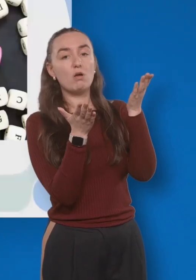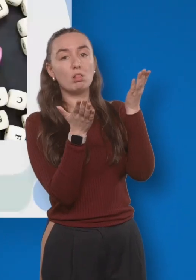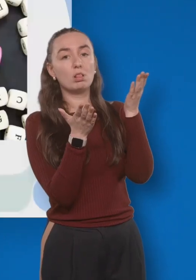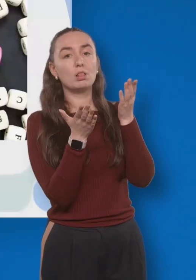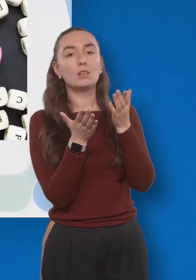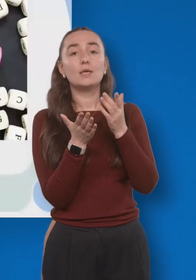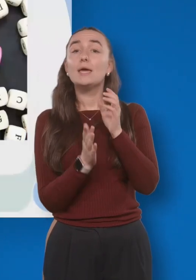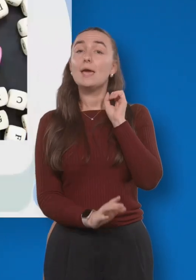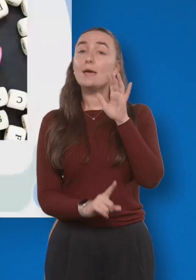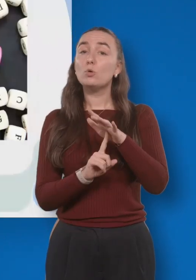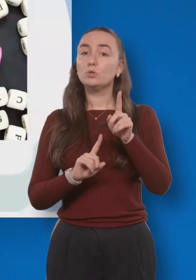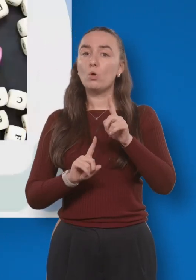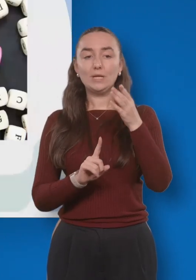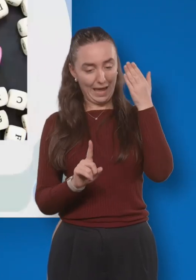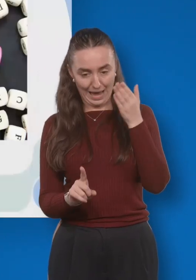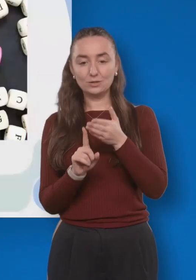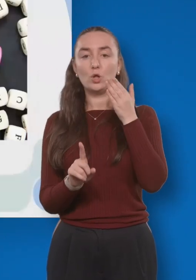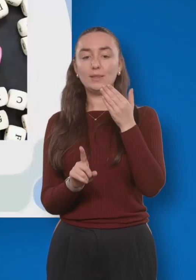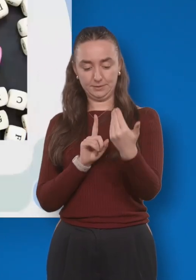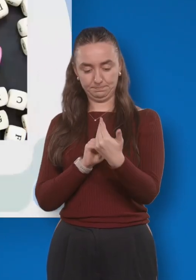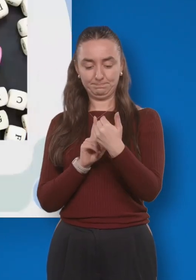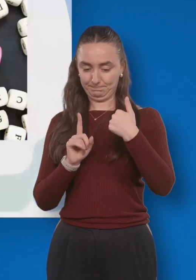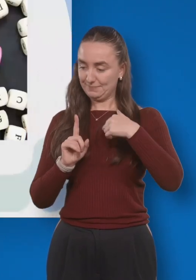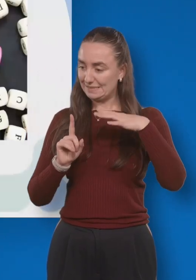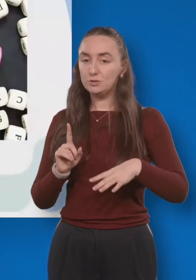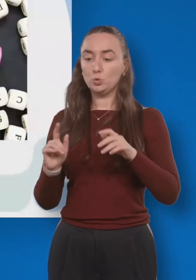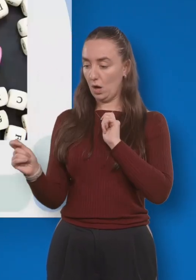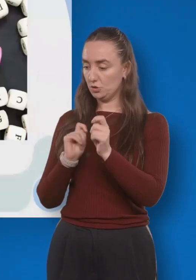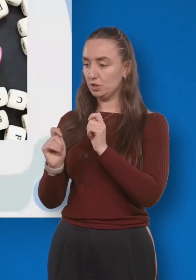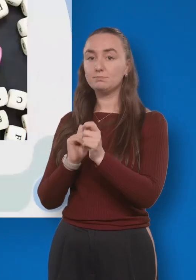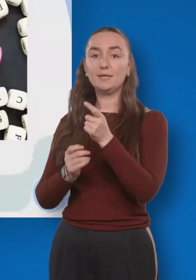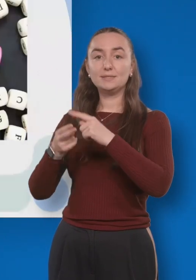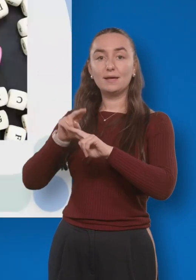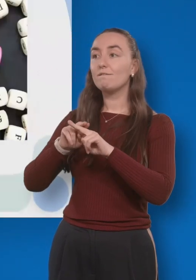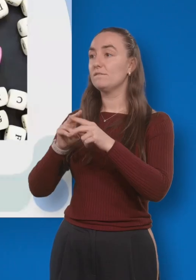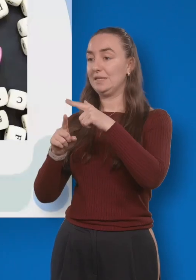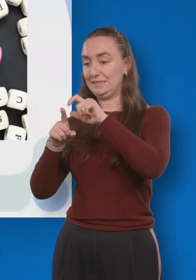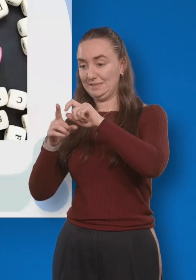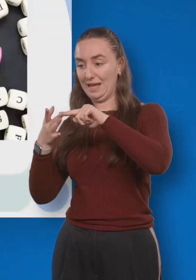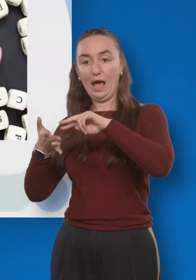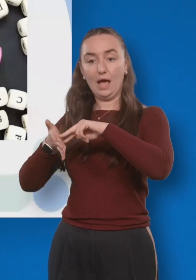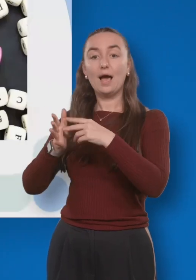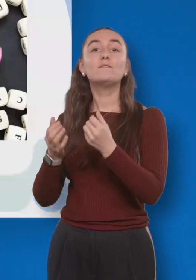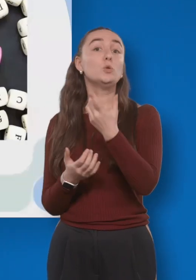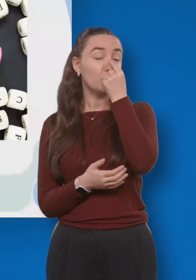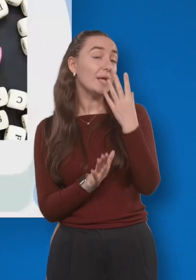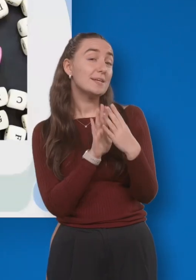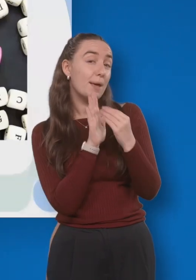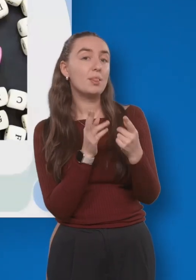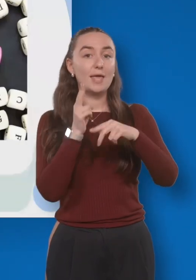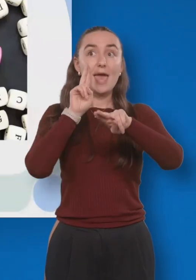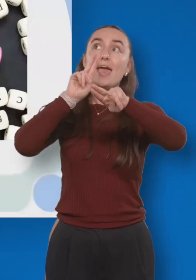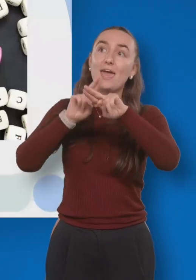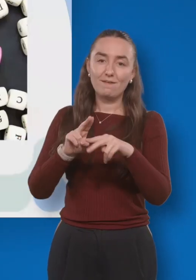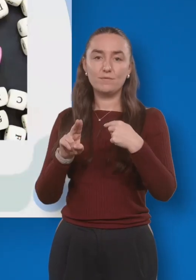acknowledged it. You're acknowledging it and saying, I'm aware of the fact that I will need to make adjustments. And you could even include one or two examples. So for